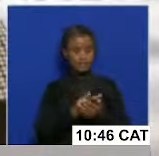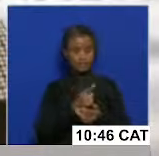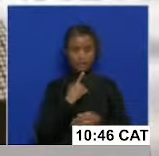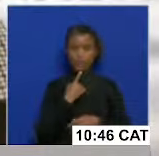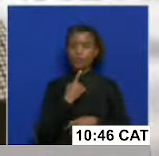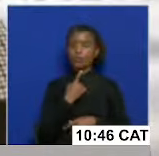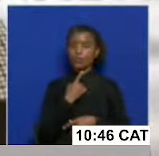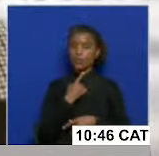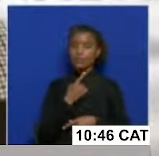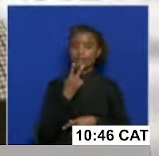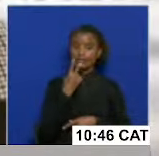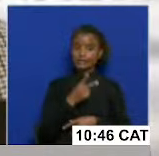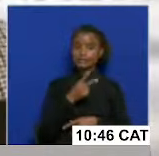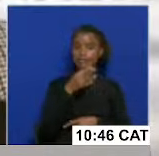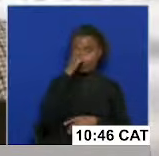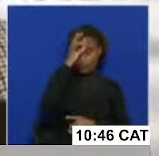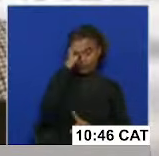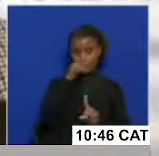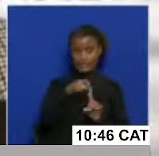Yes.